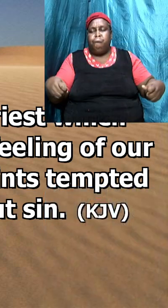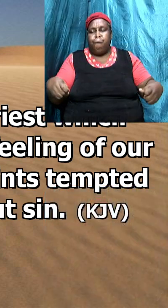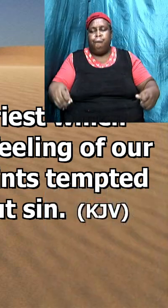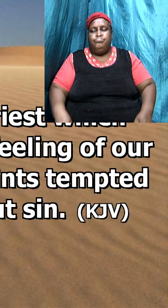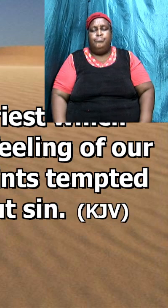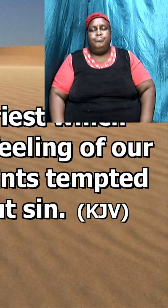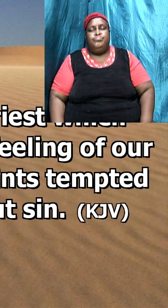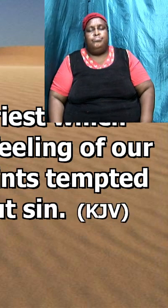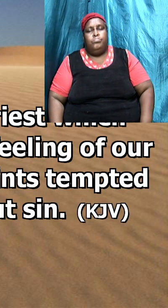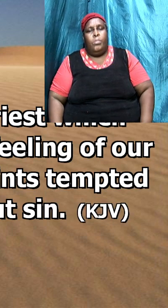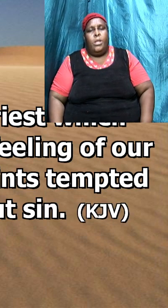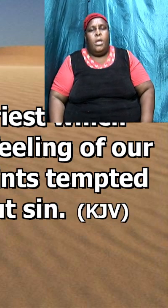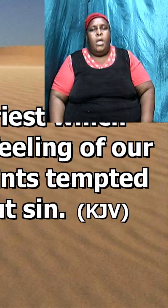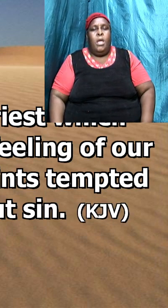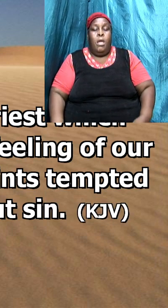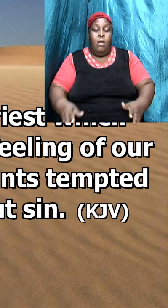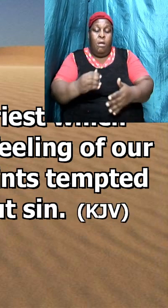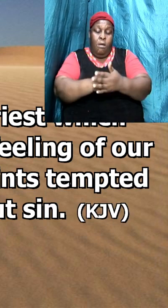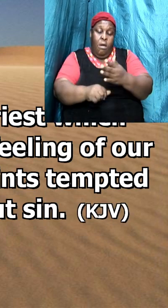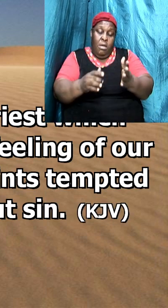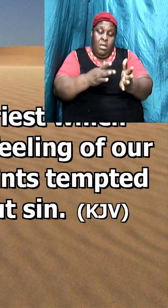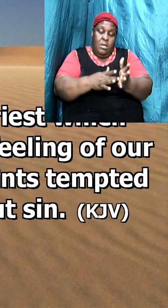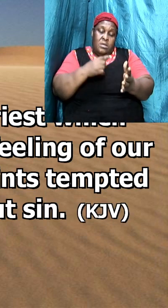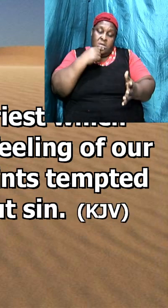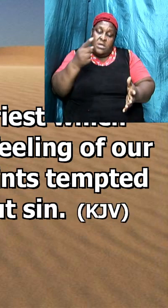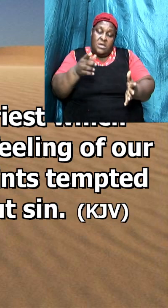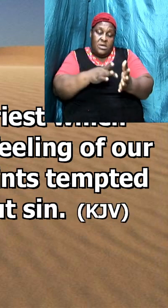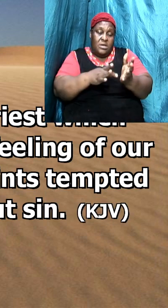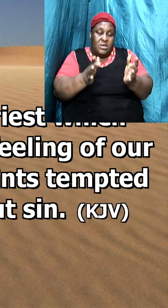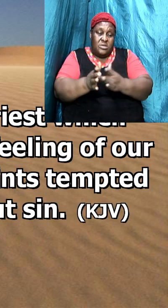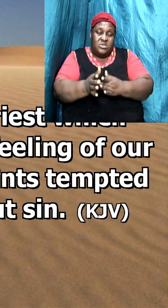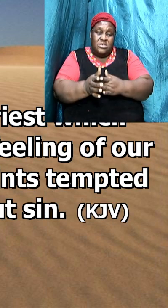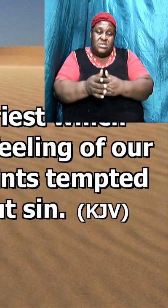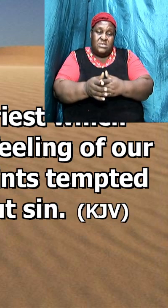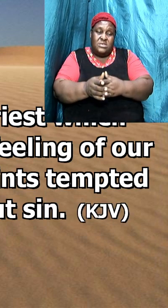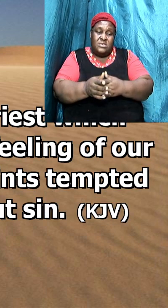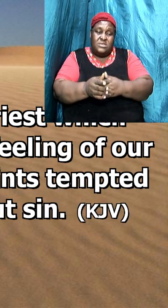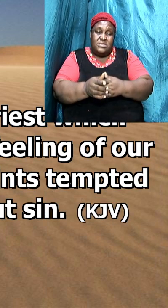Or some might say Jesus did not